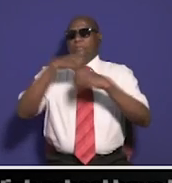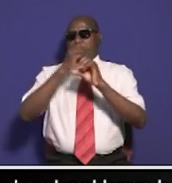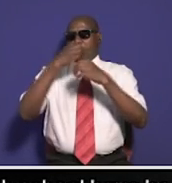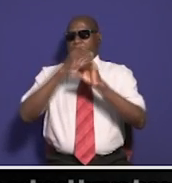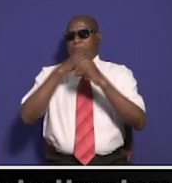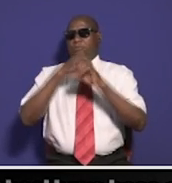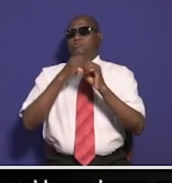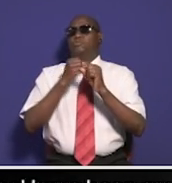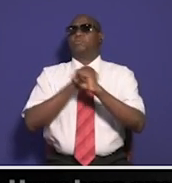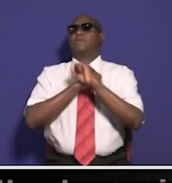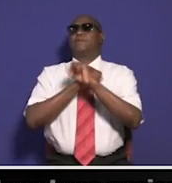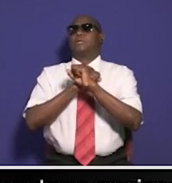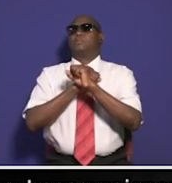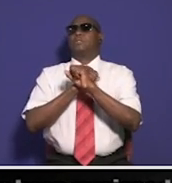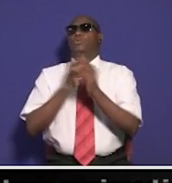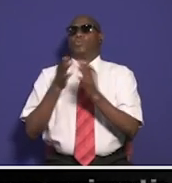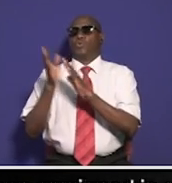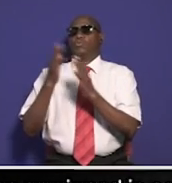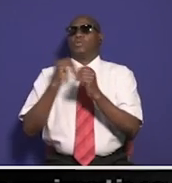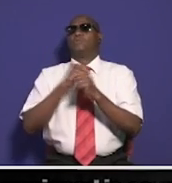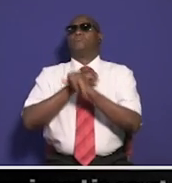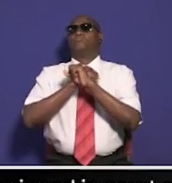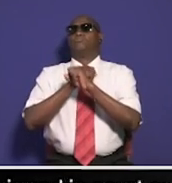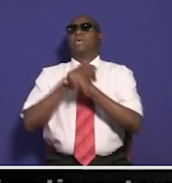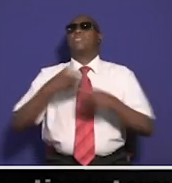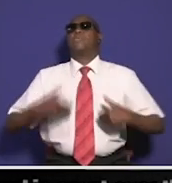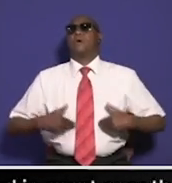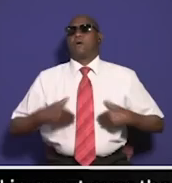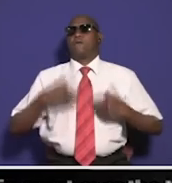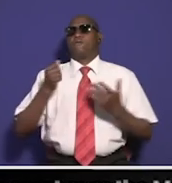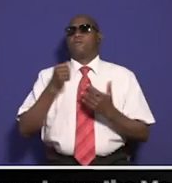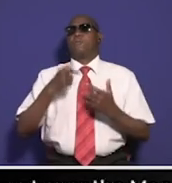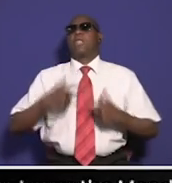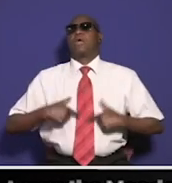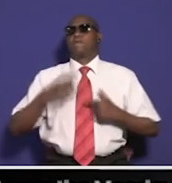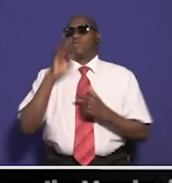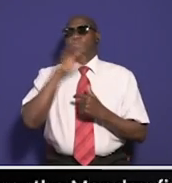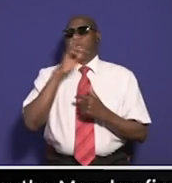preventive measures to safeguard young athletes from such life-threatening events.